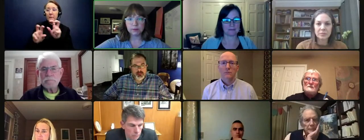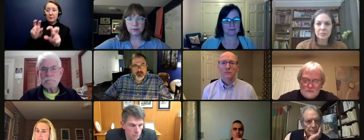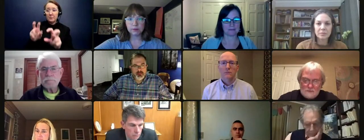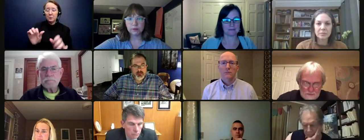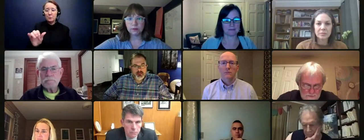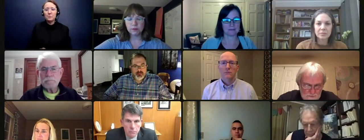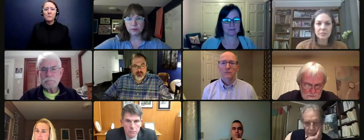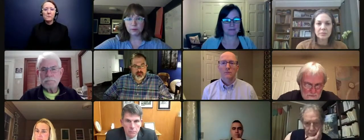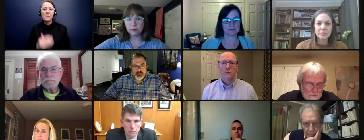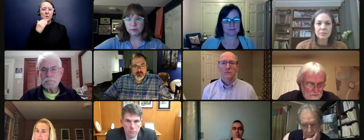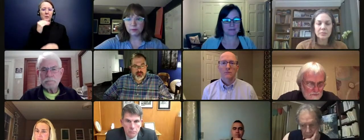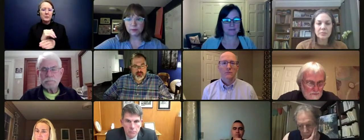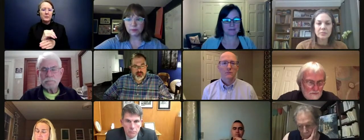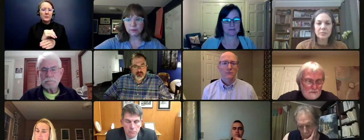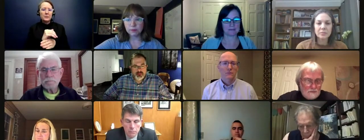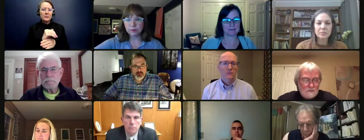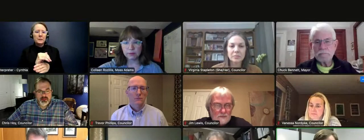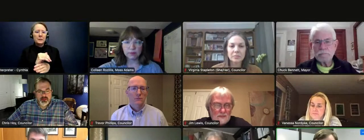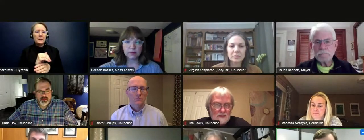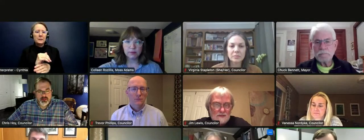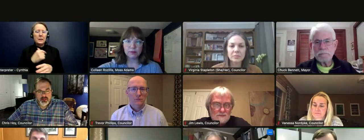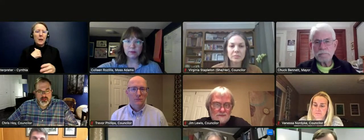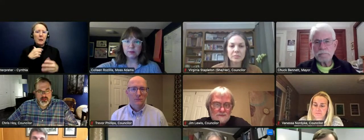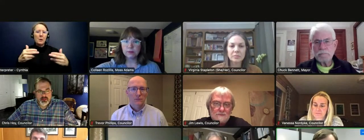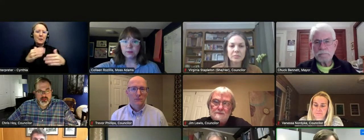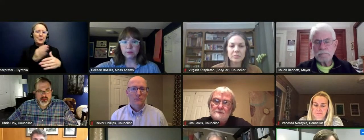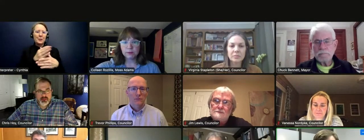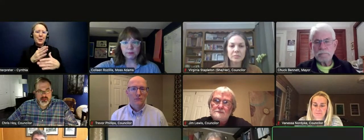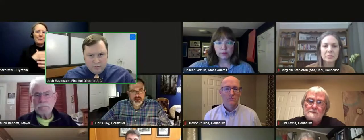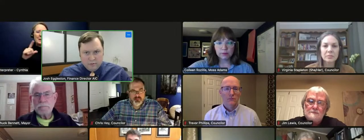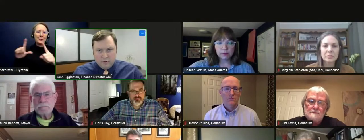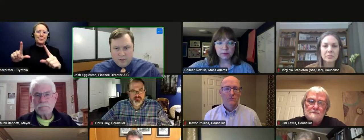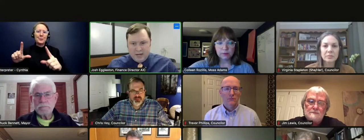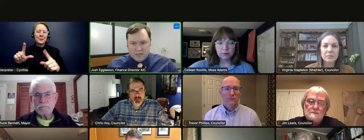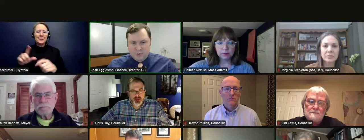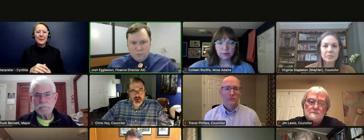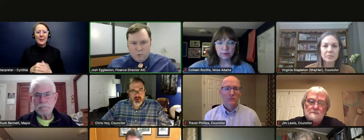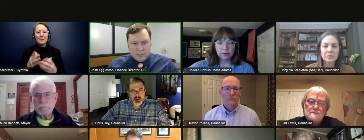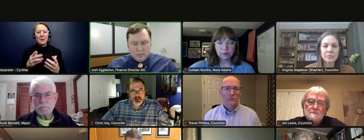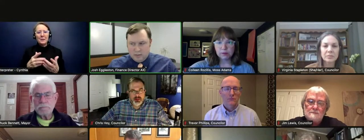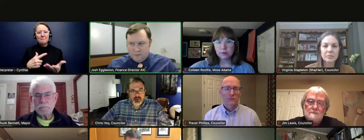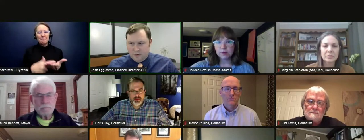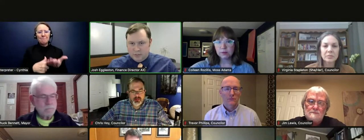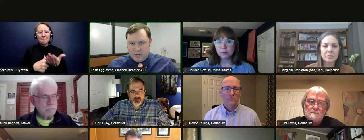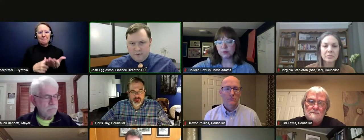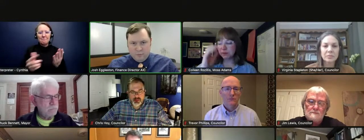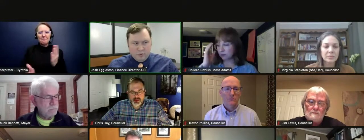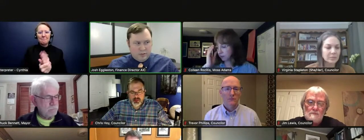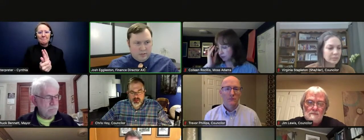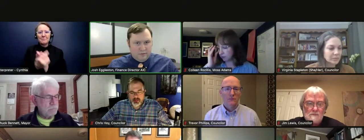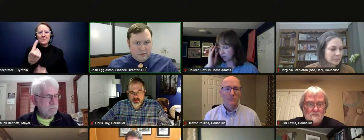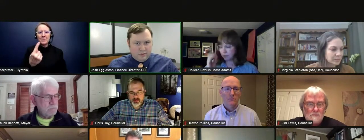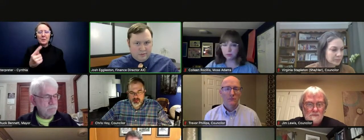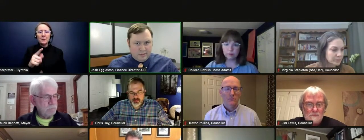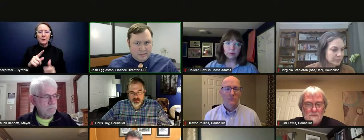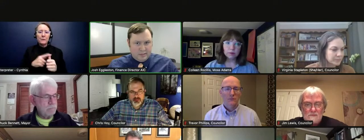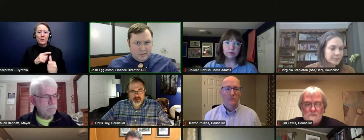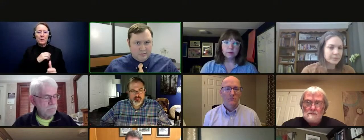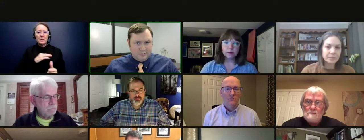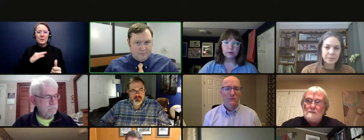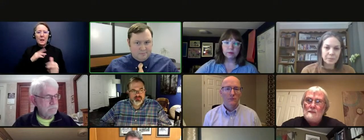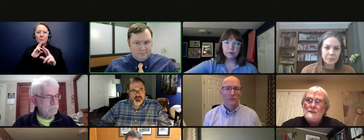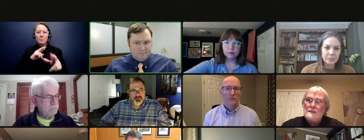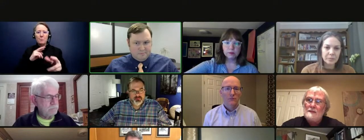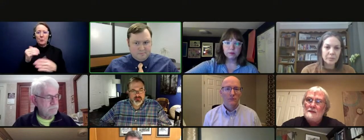Good evening, Mayor and City Councilors. I'm going to share my screen and walk you through attachment one to the first staff report this evening.